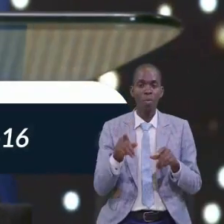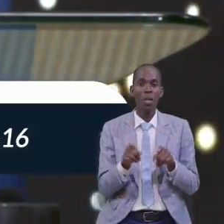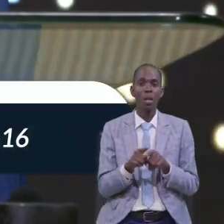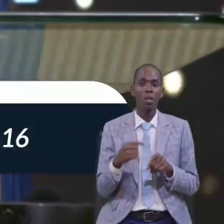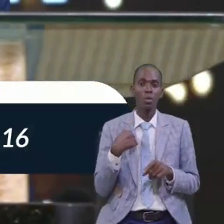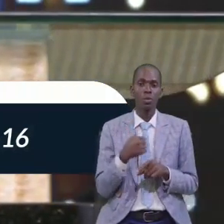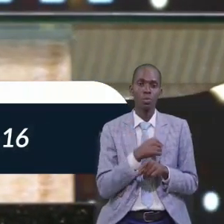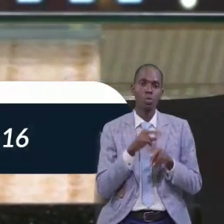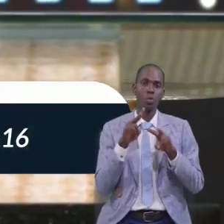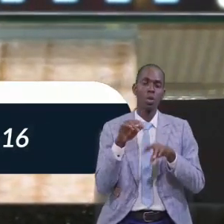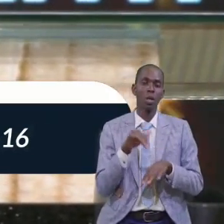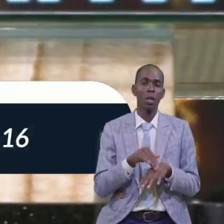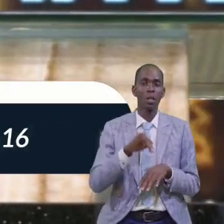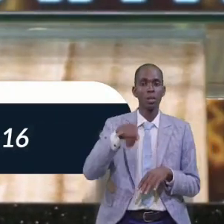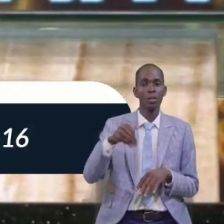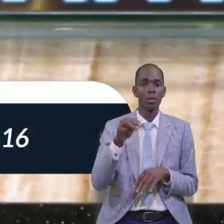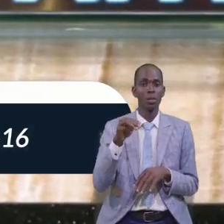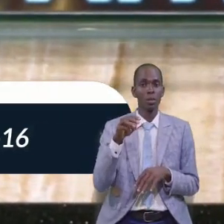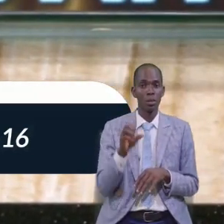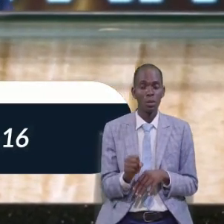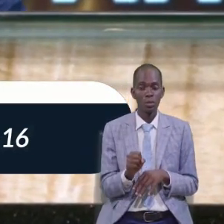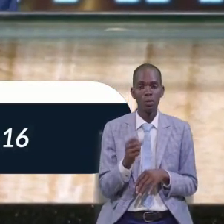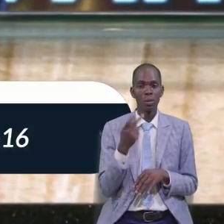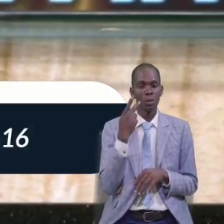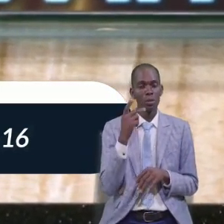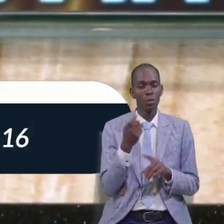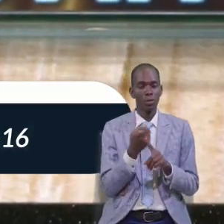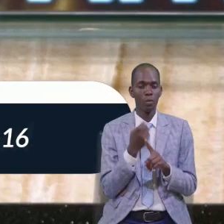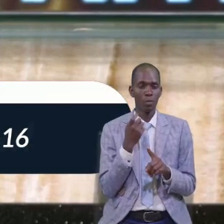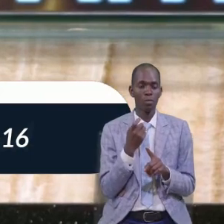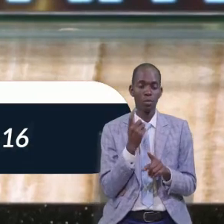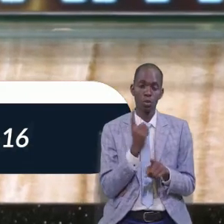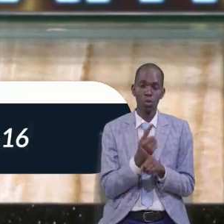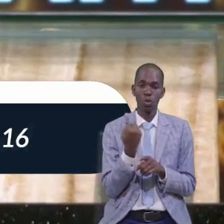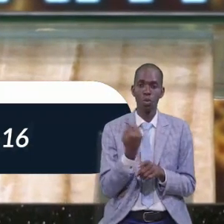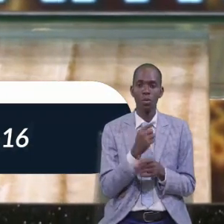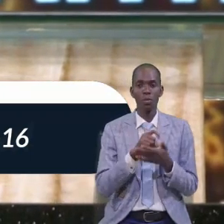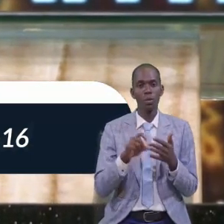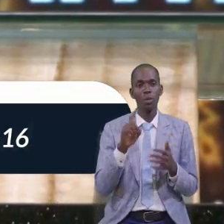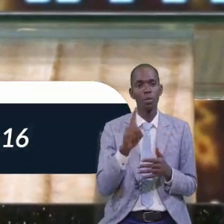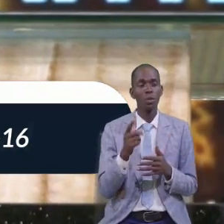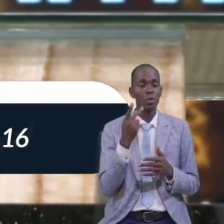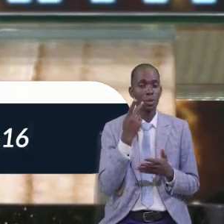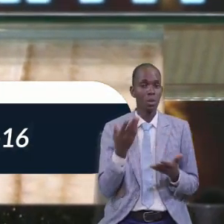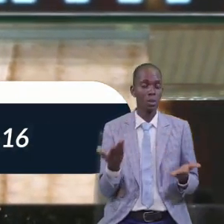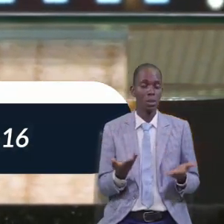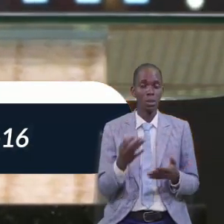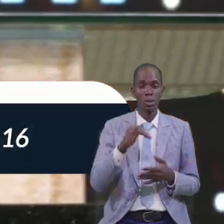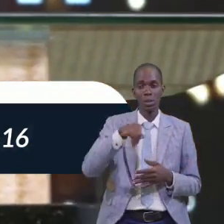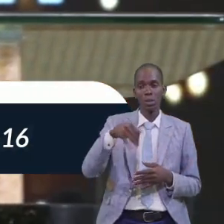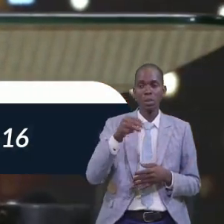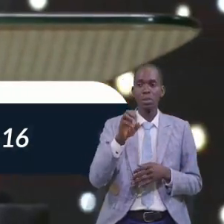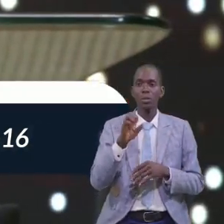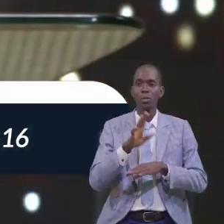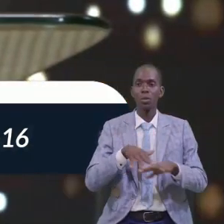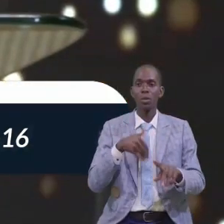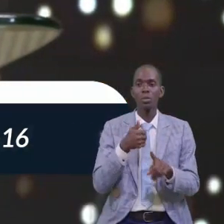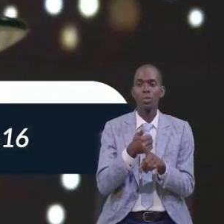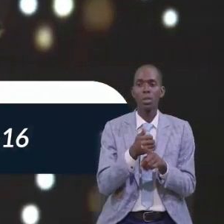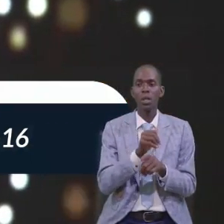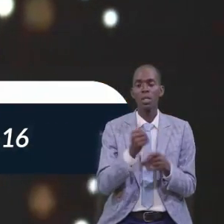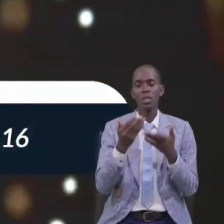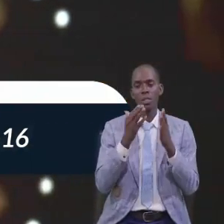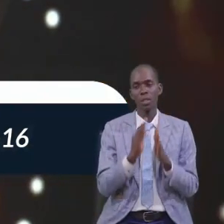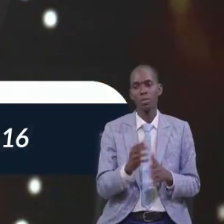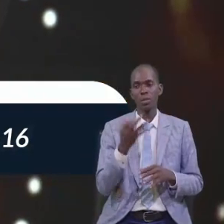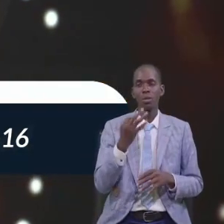at James, we're looking at just this verse 1 today. He calls himself a servant of God. There are